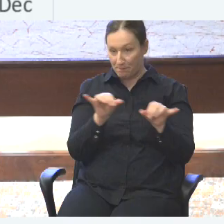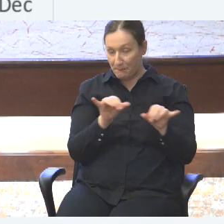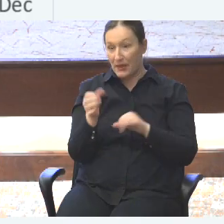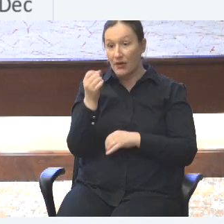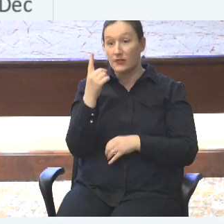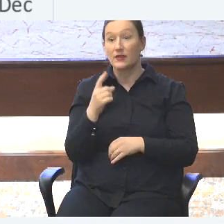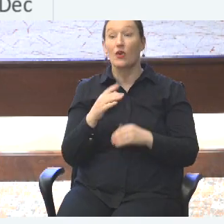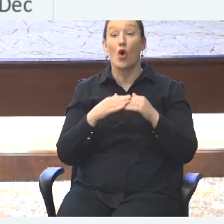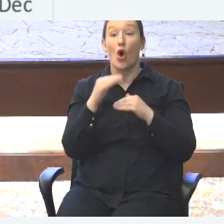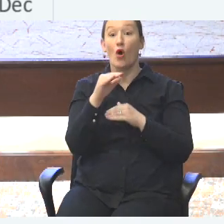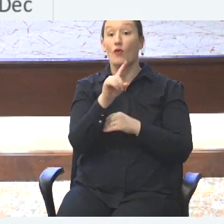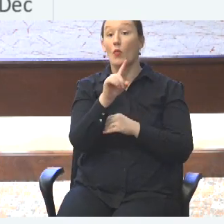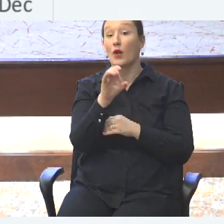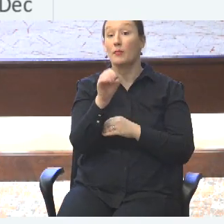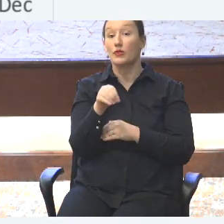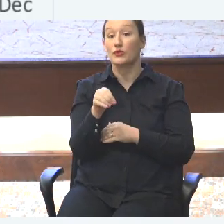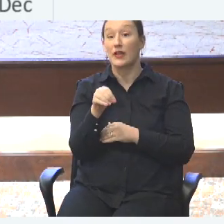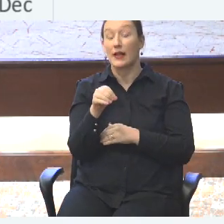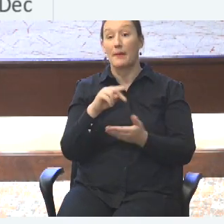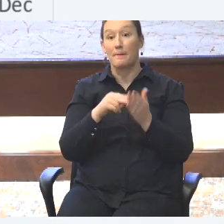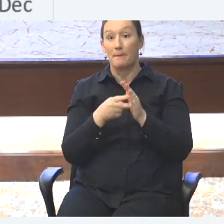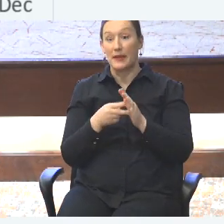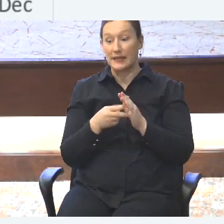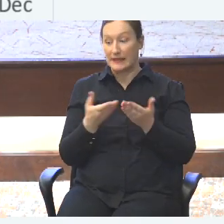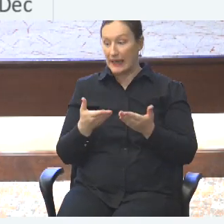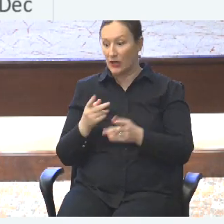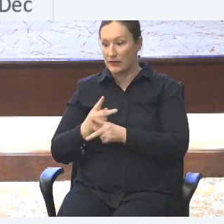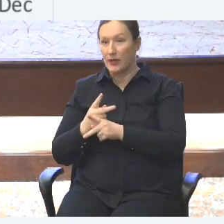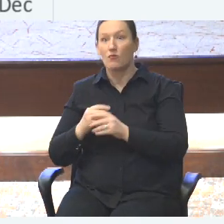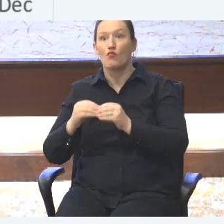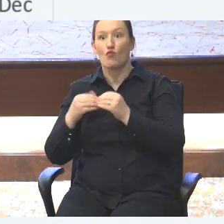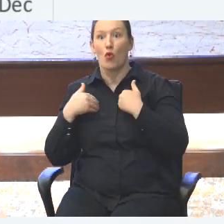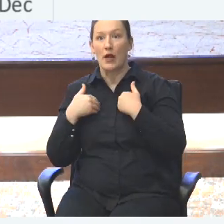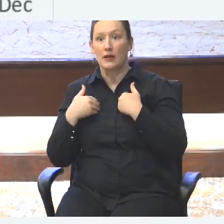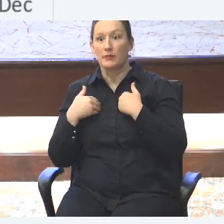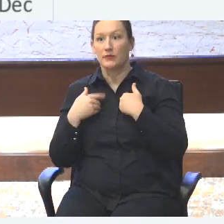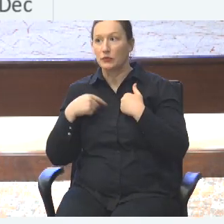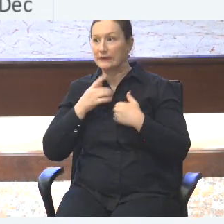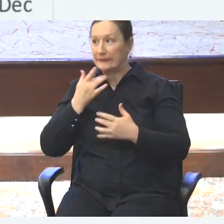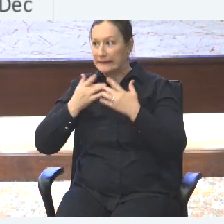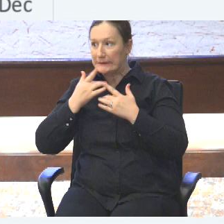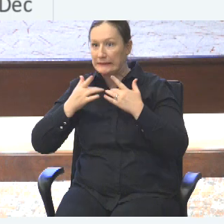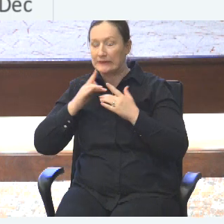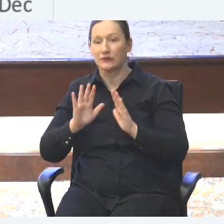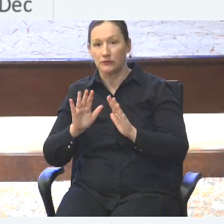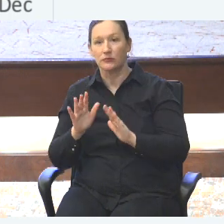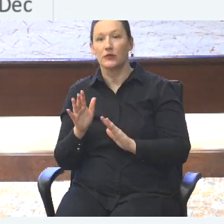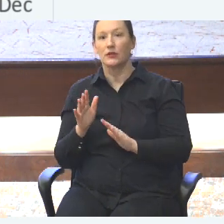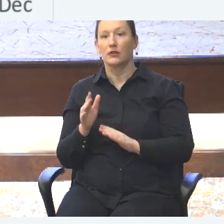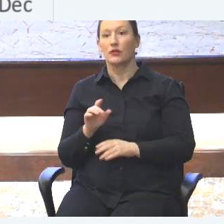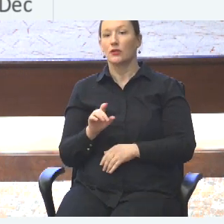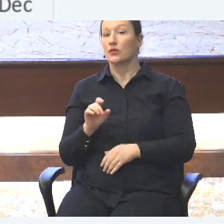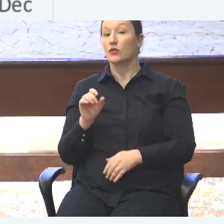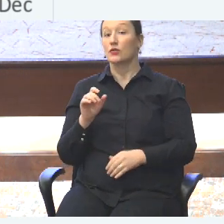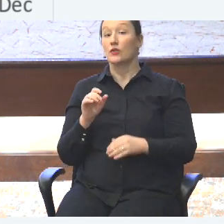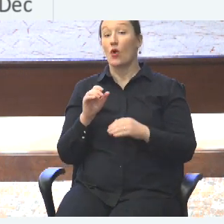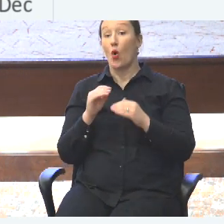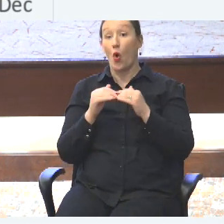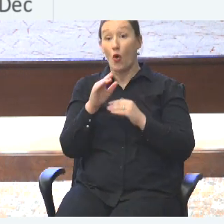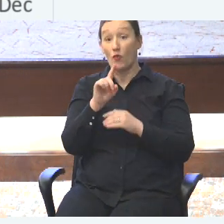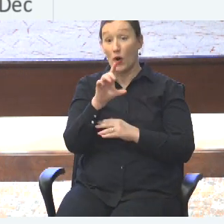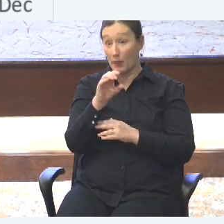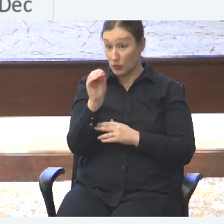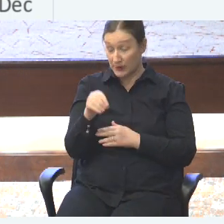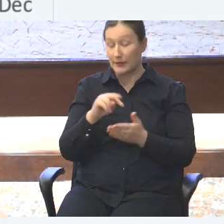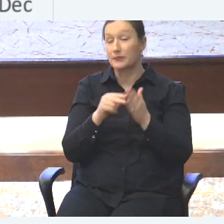population is increasing. So for example, 95% means 5% of the animals entering the shelter stayed in the shelter. And over 100%